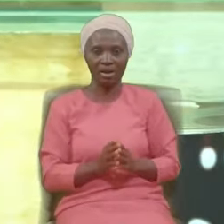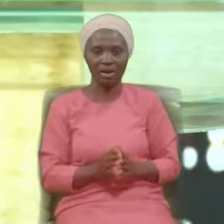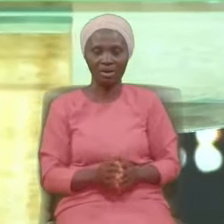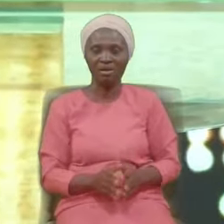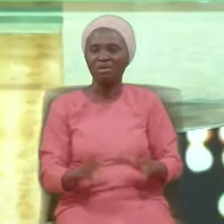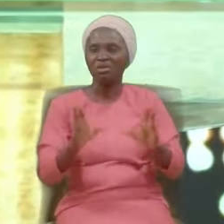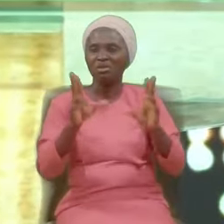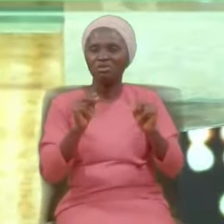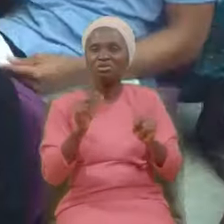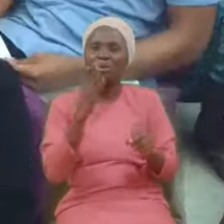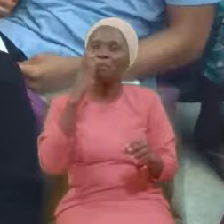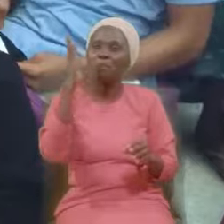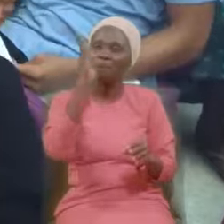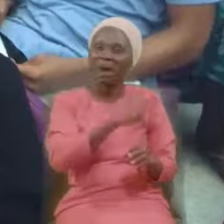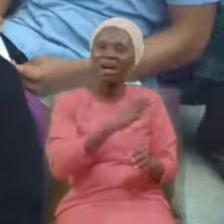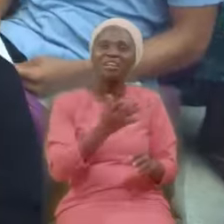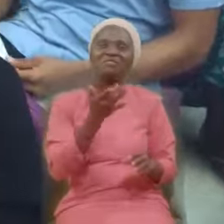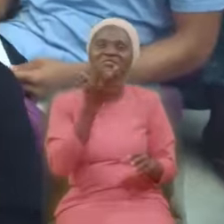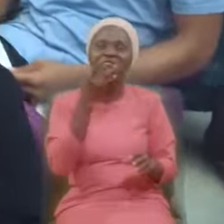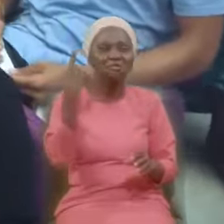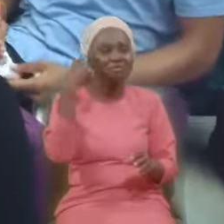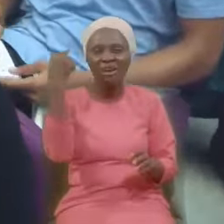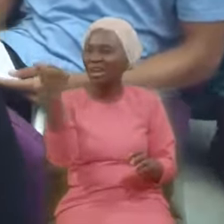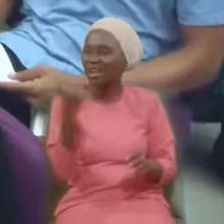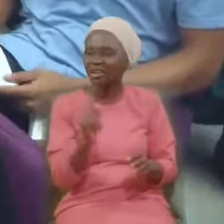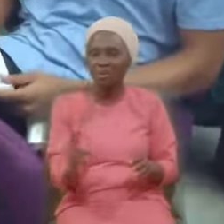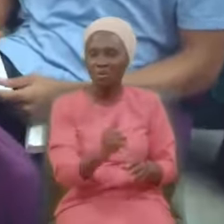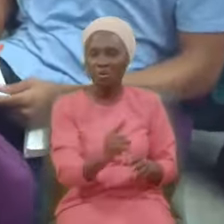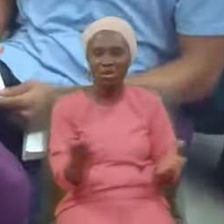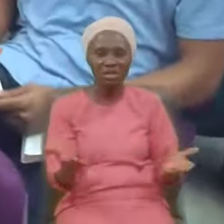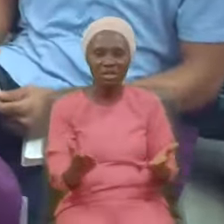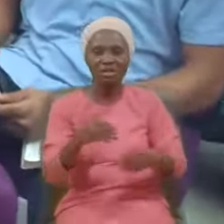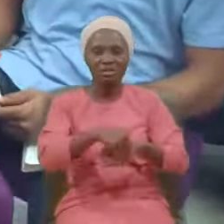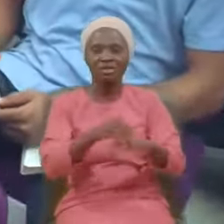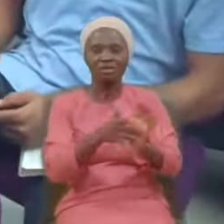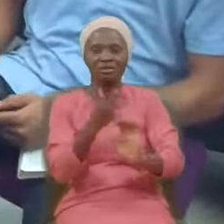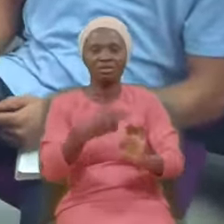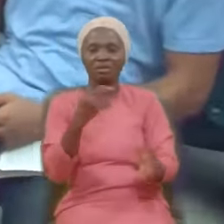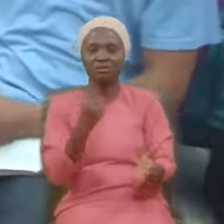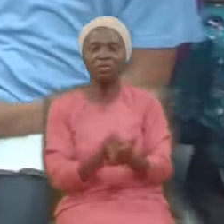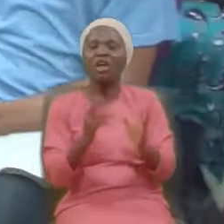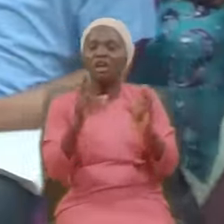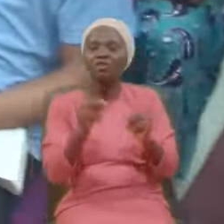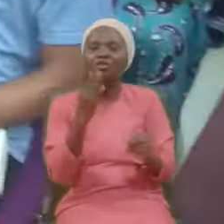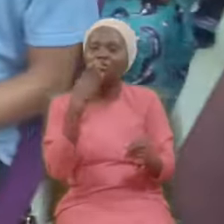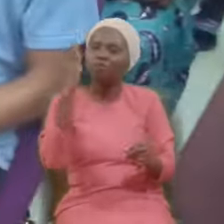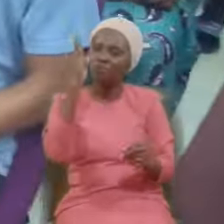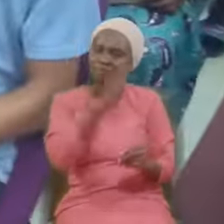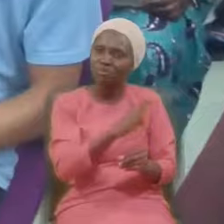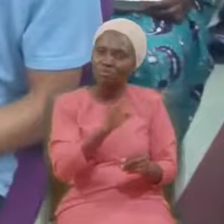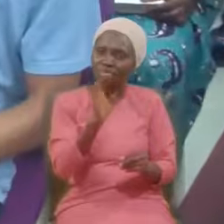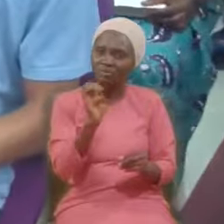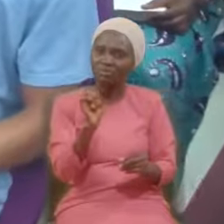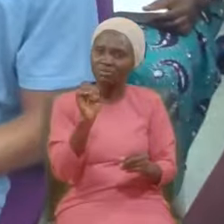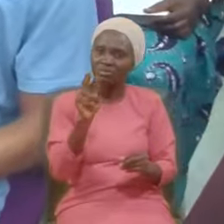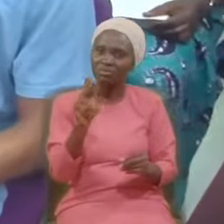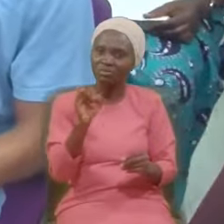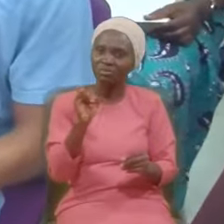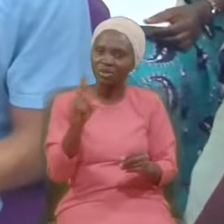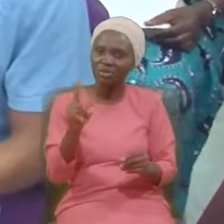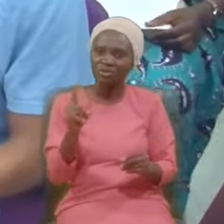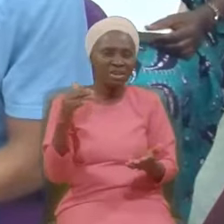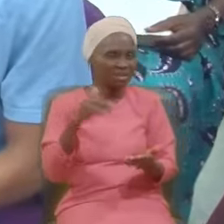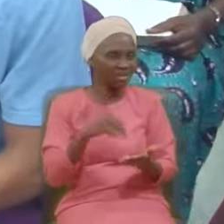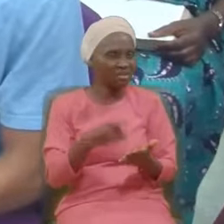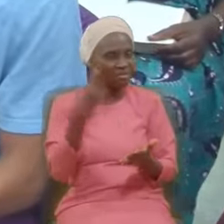luck for anybody here tonight. No evil again for anybody here tonight.